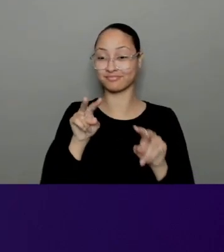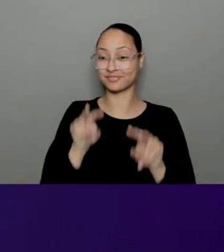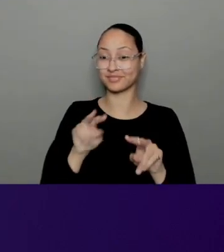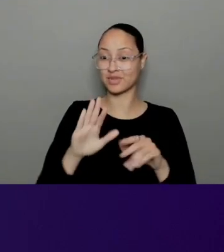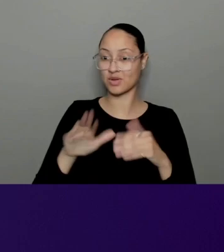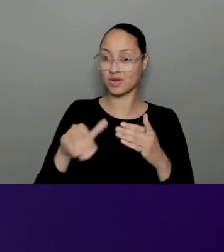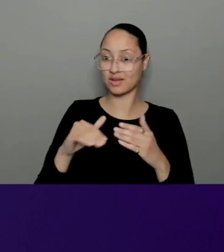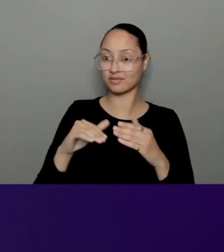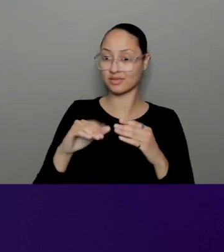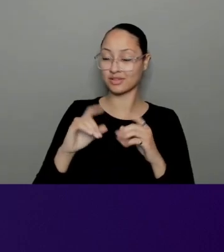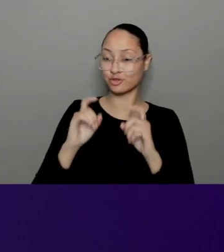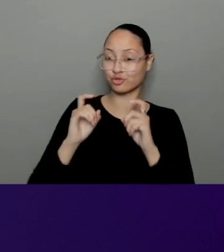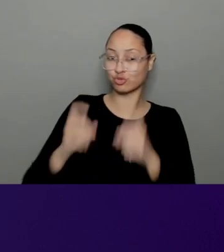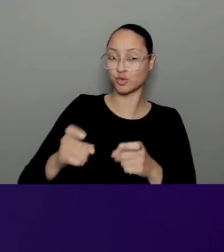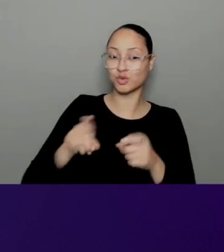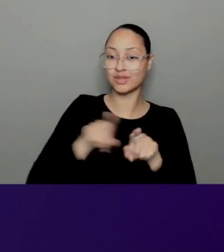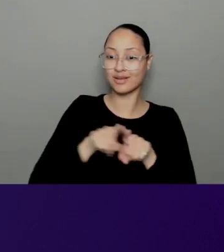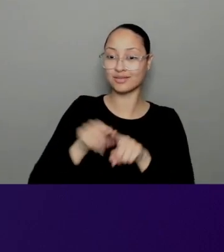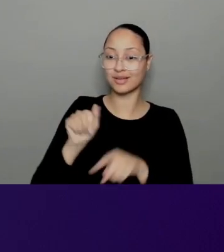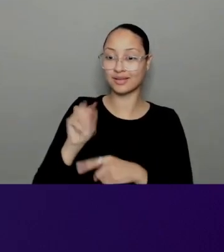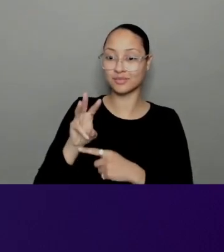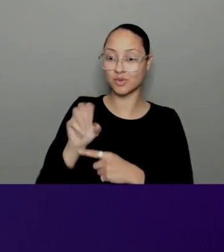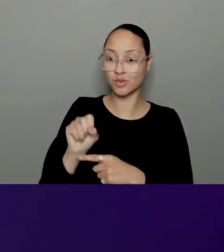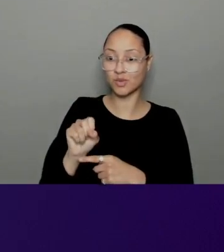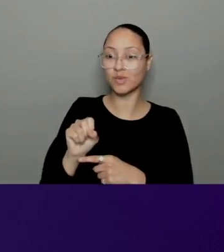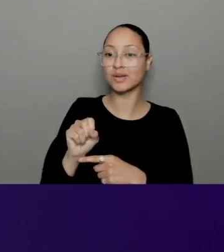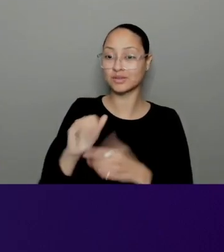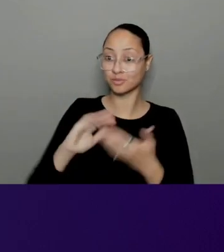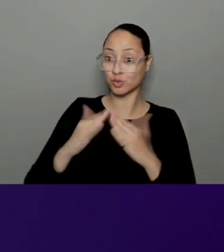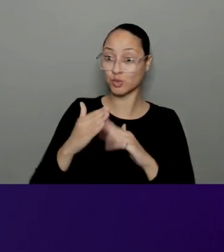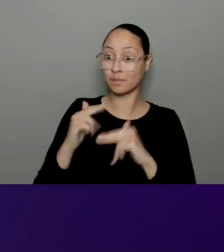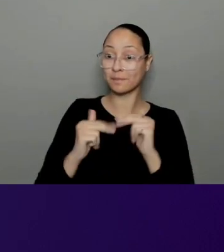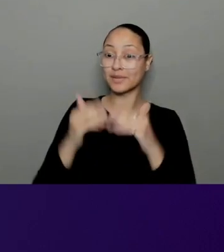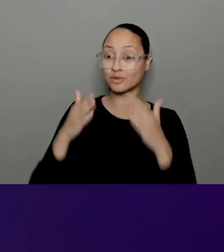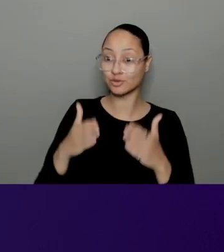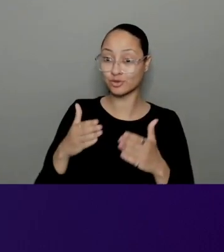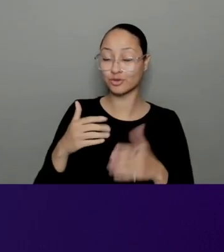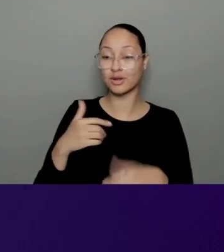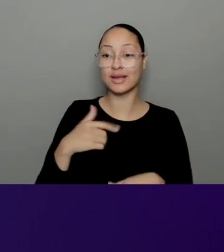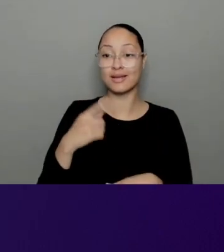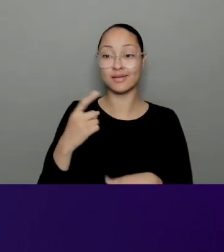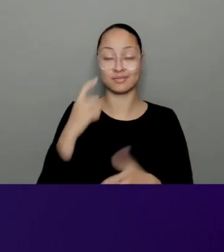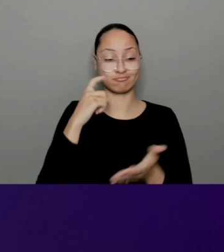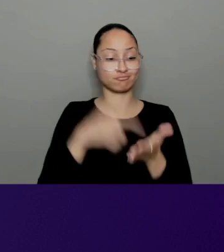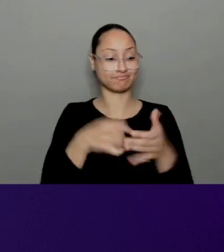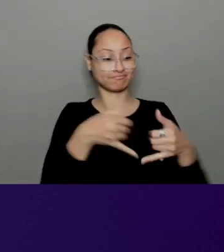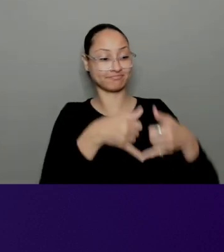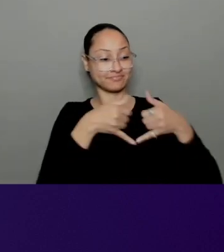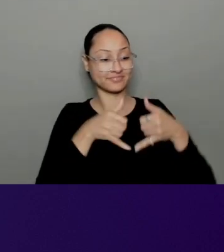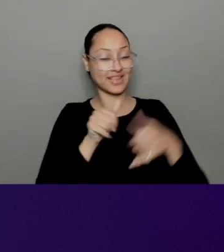community builder. I was recognized as AWS Serverless Hero in November 2022.